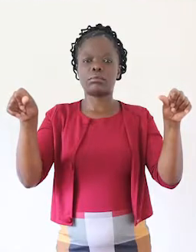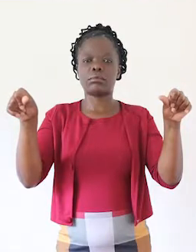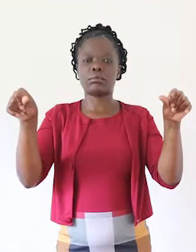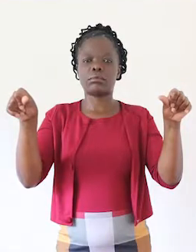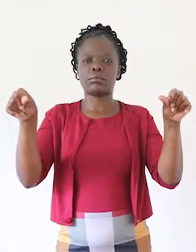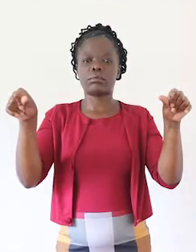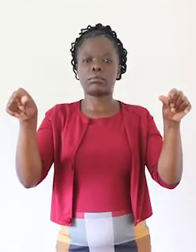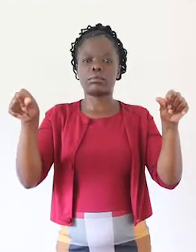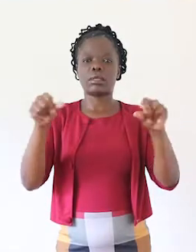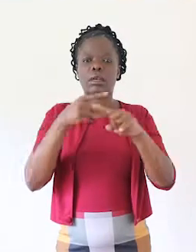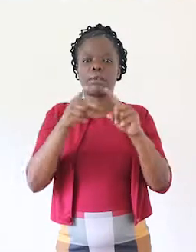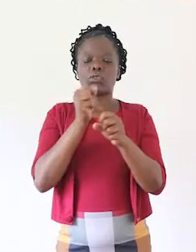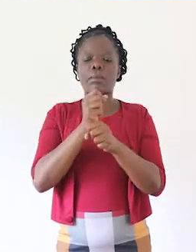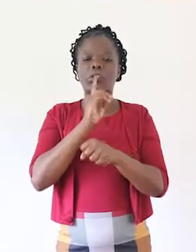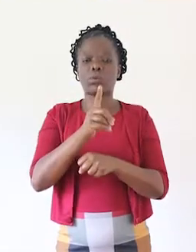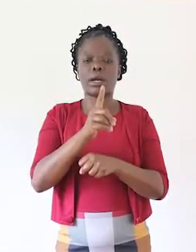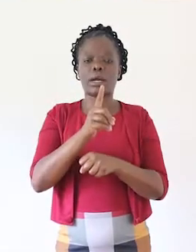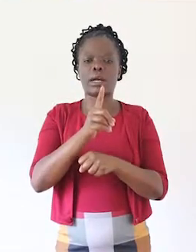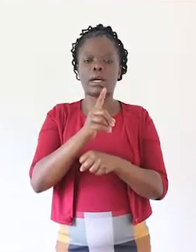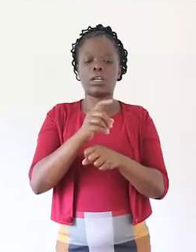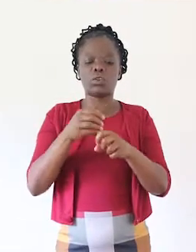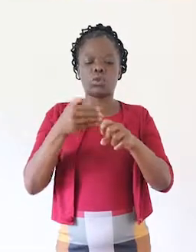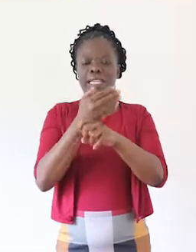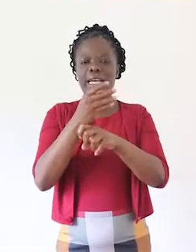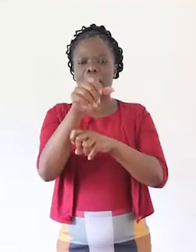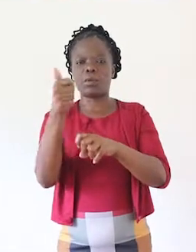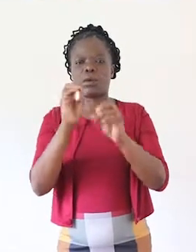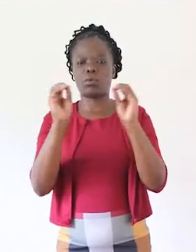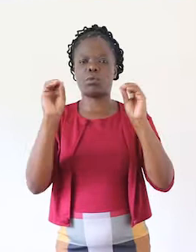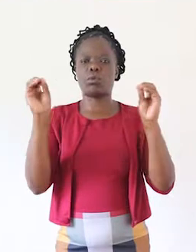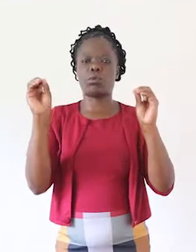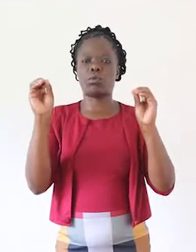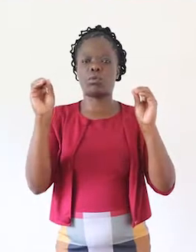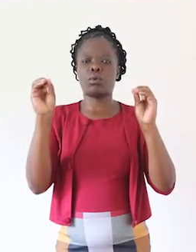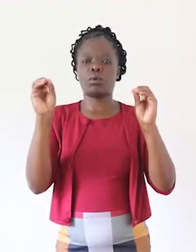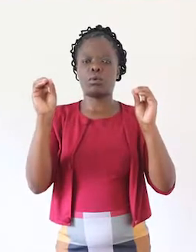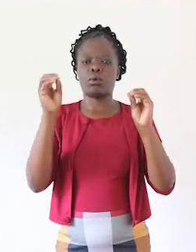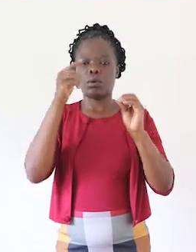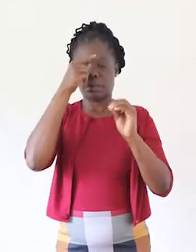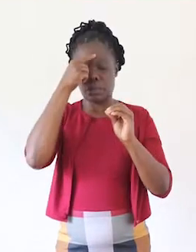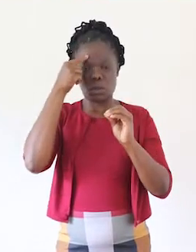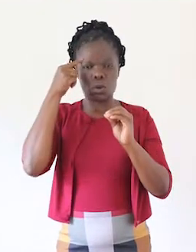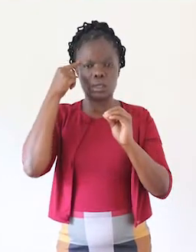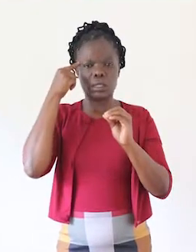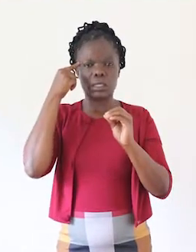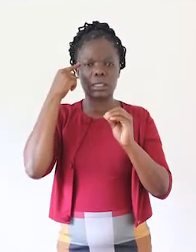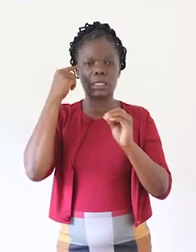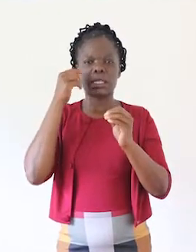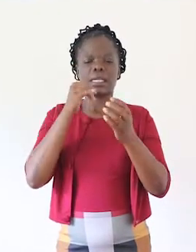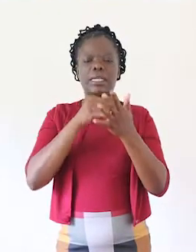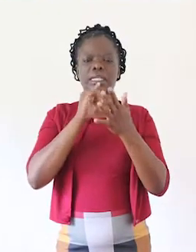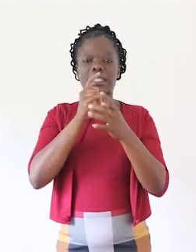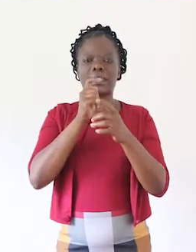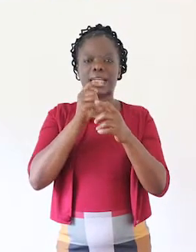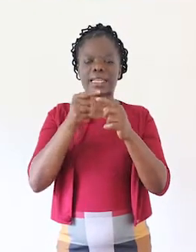then you put it around, but you make sure you don't knock this one because it is hard.